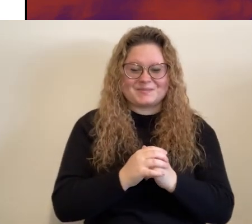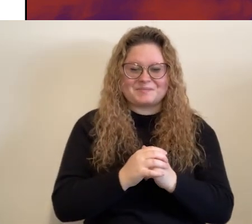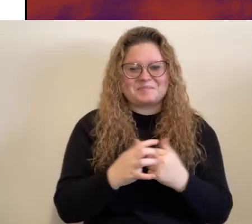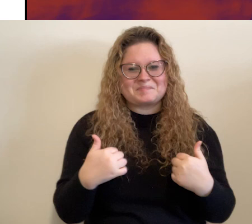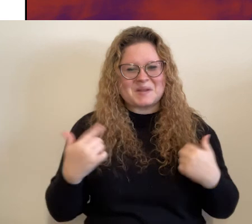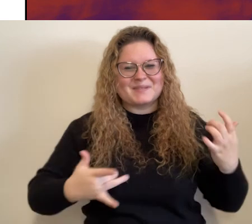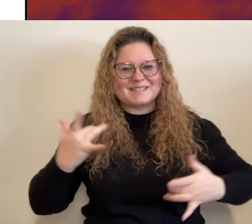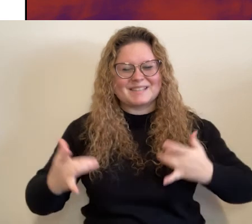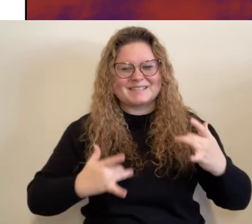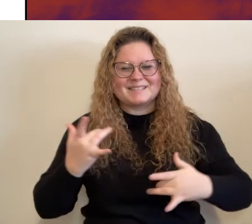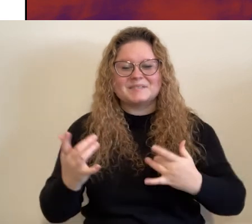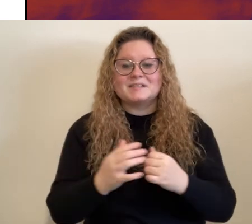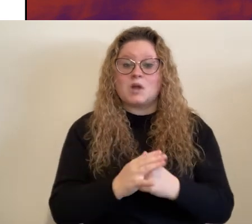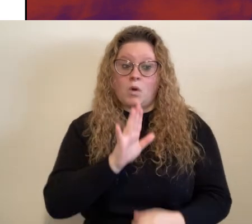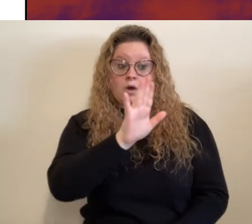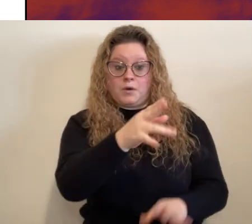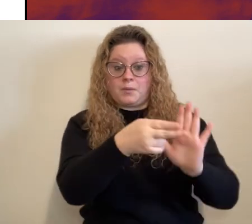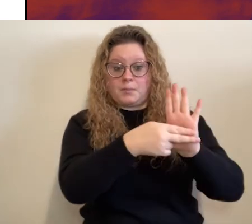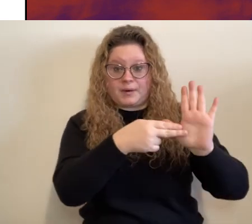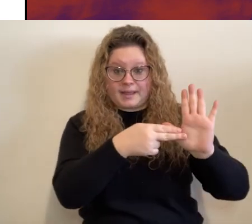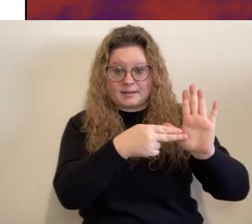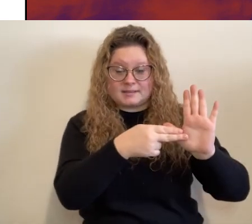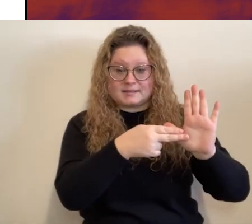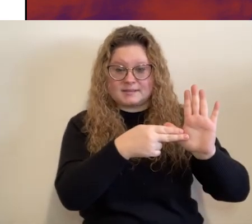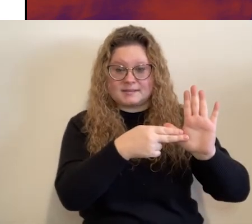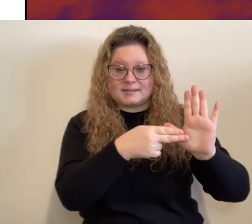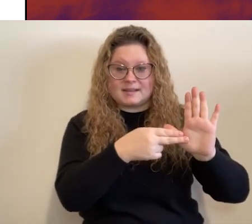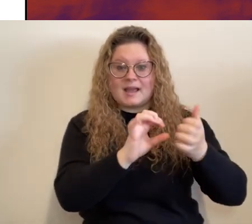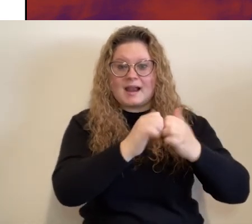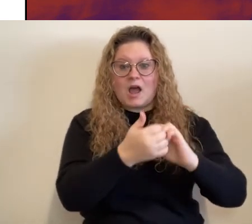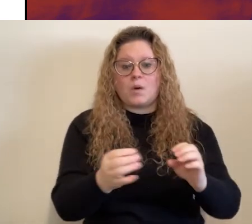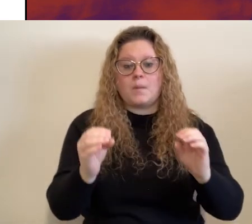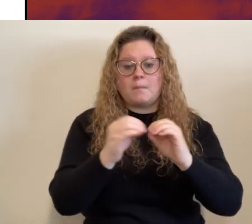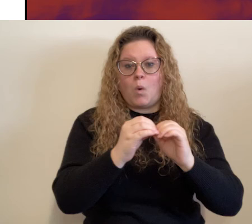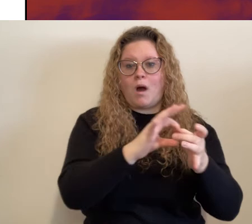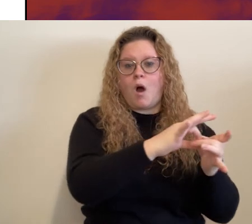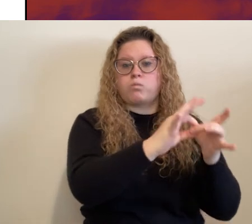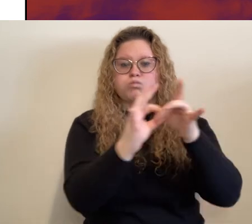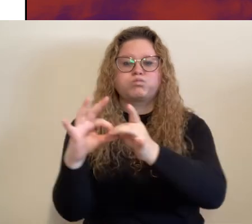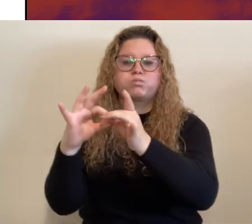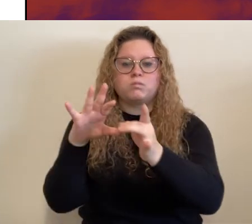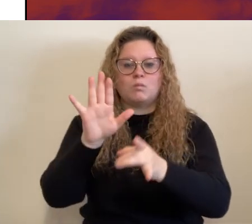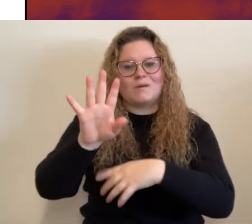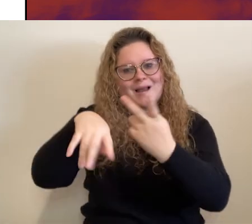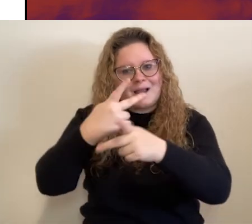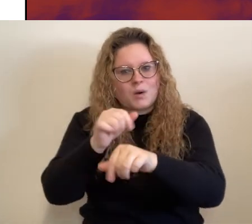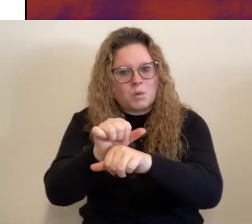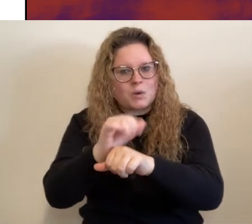take her brand and how do we make it more esoteric because of the work, because she's also a Kundalini yoga